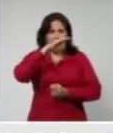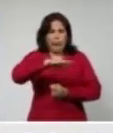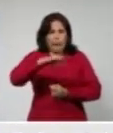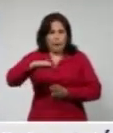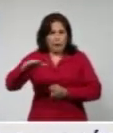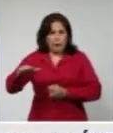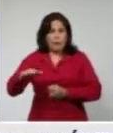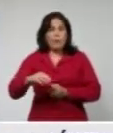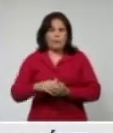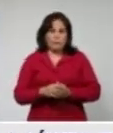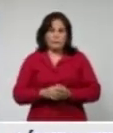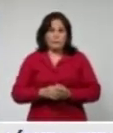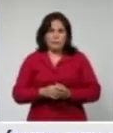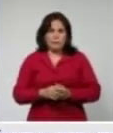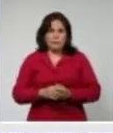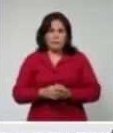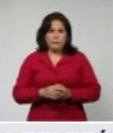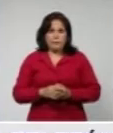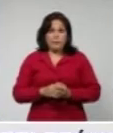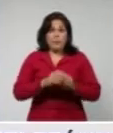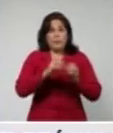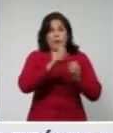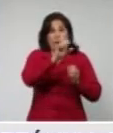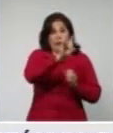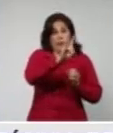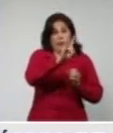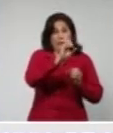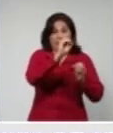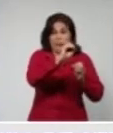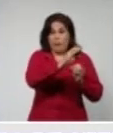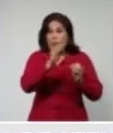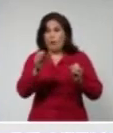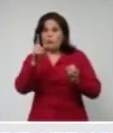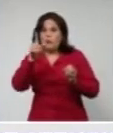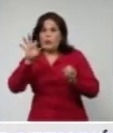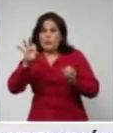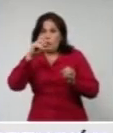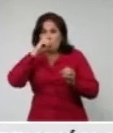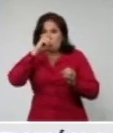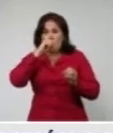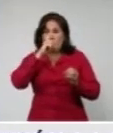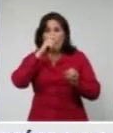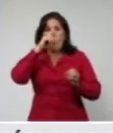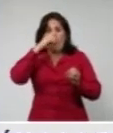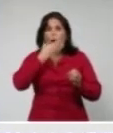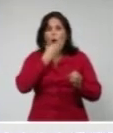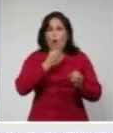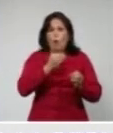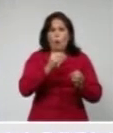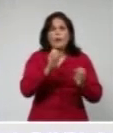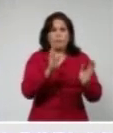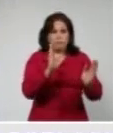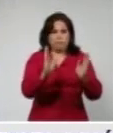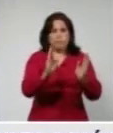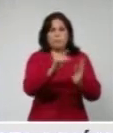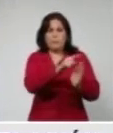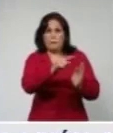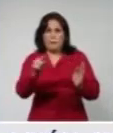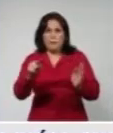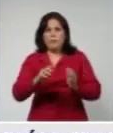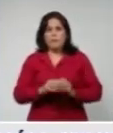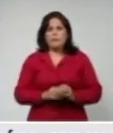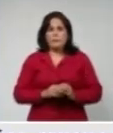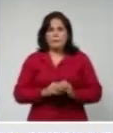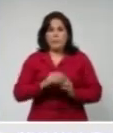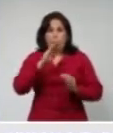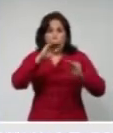391 minors, or pediatric patients. That's patients under 18 years of